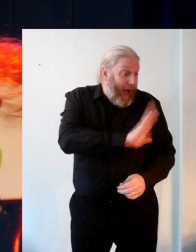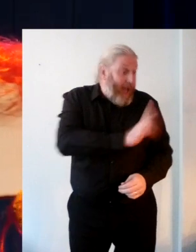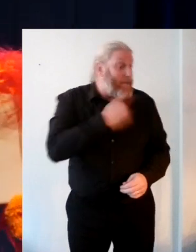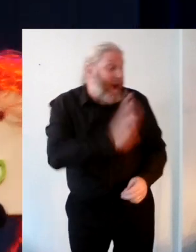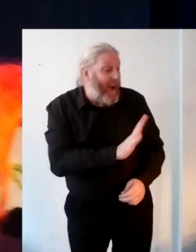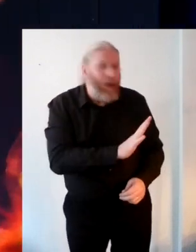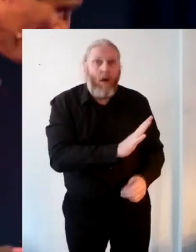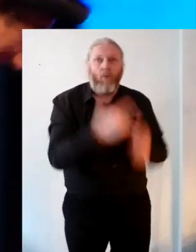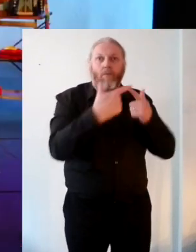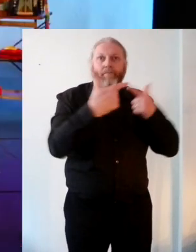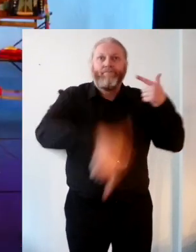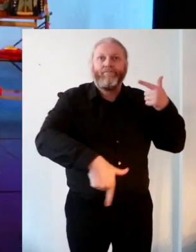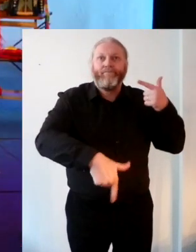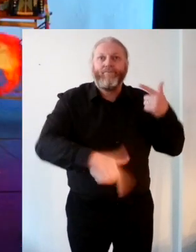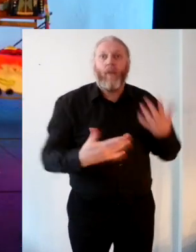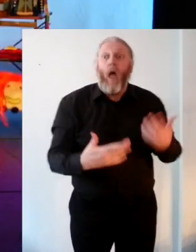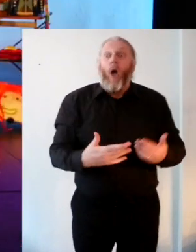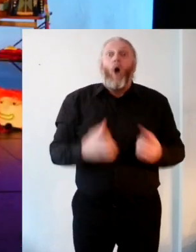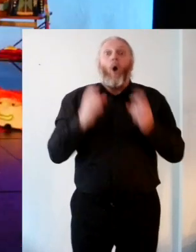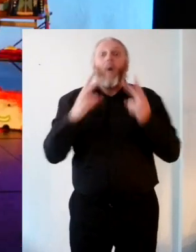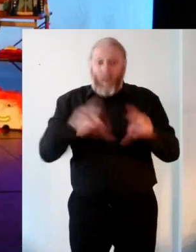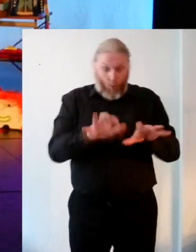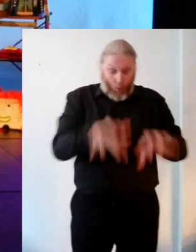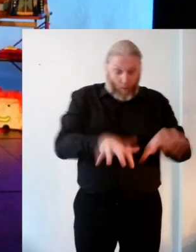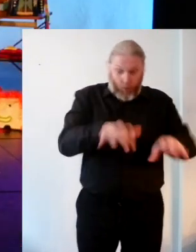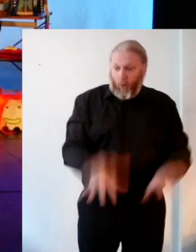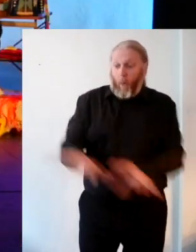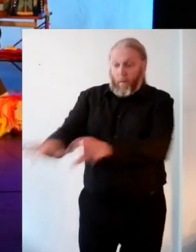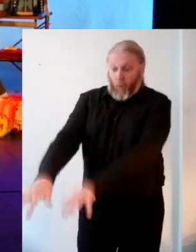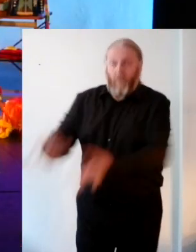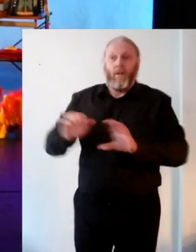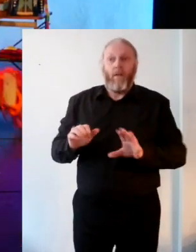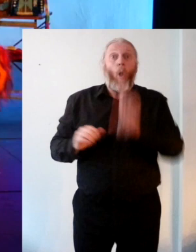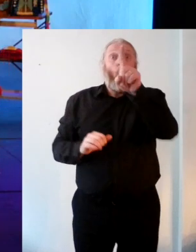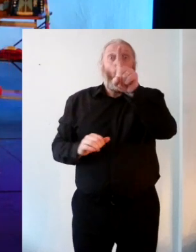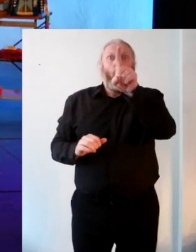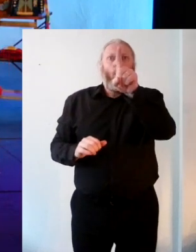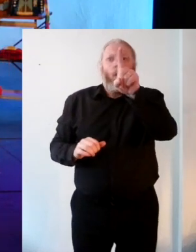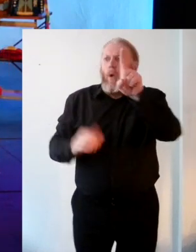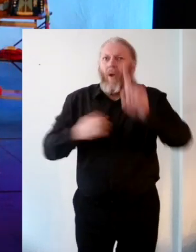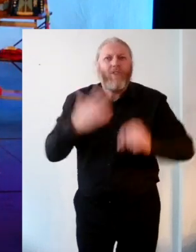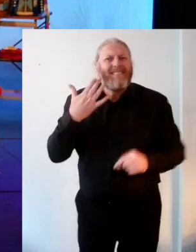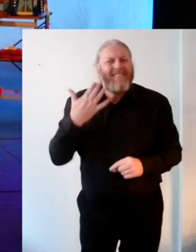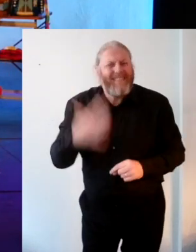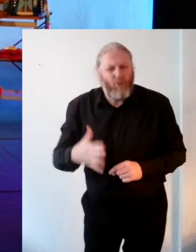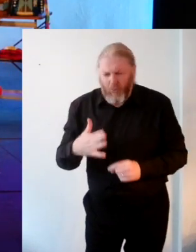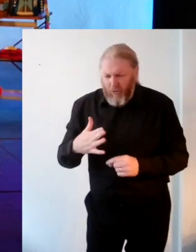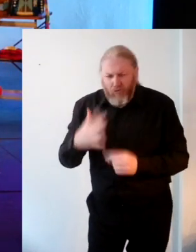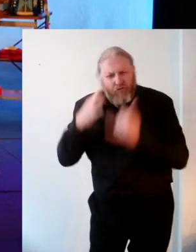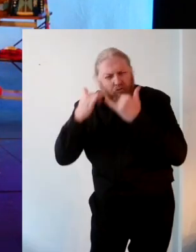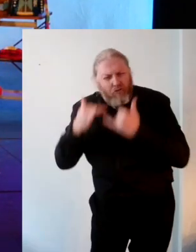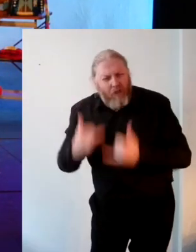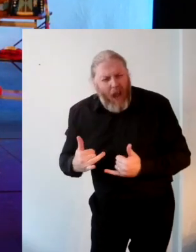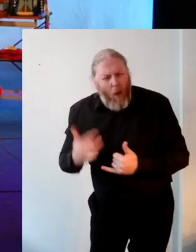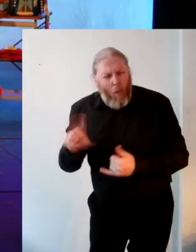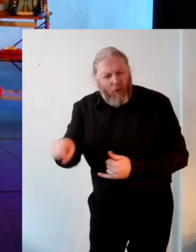Oh, she's gone, right. Let's pop him down there like that. Oh, actually, I just need to translate some